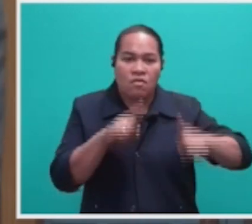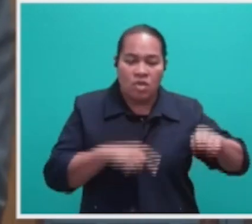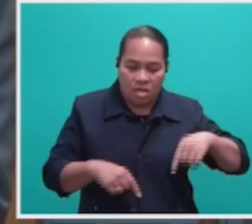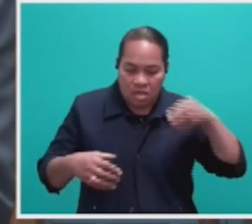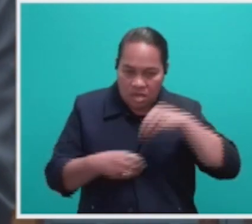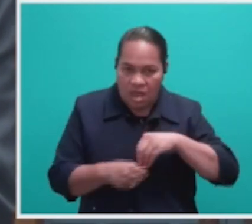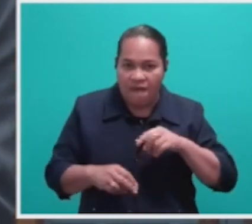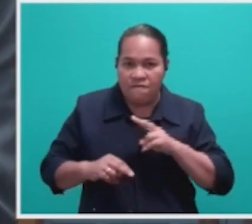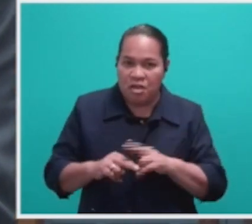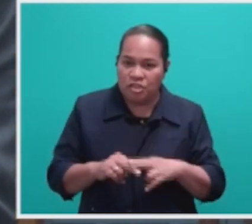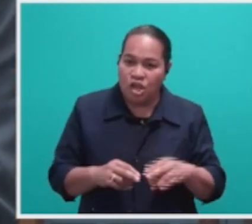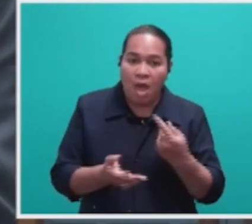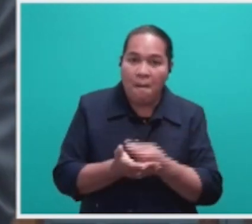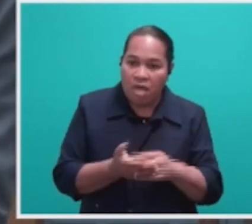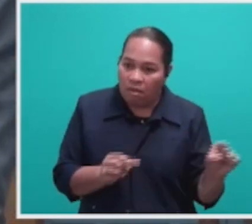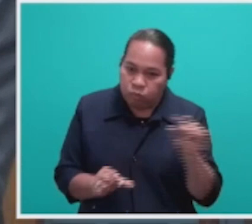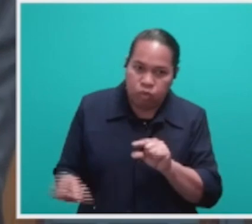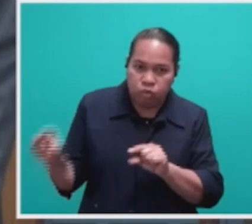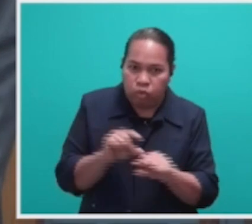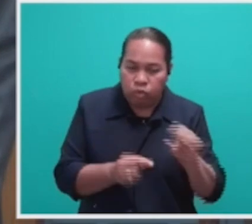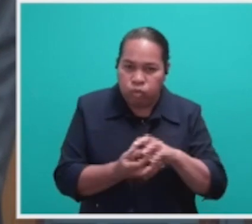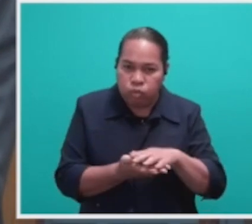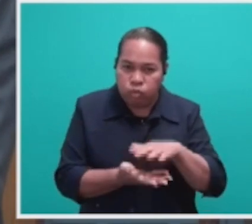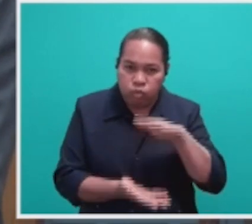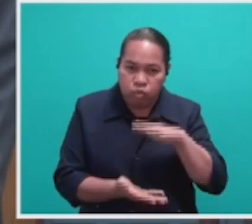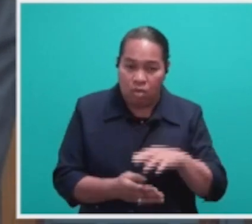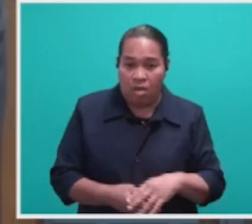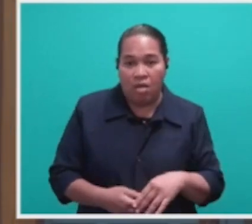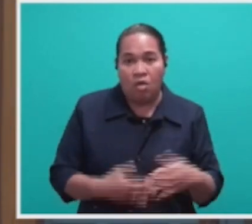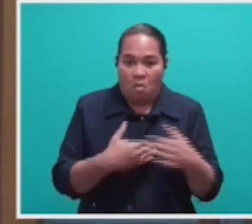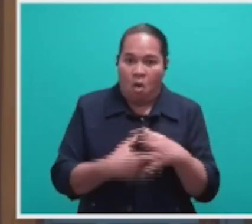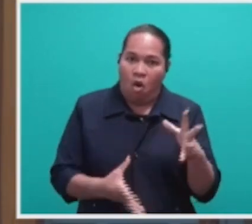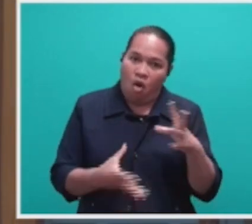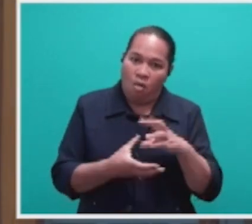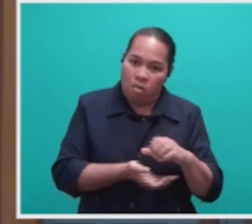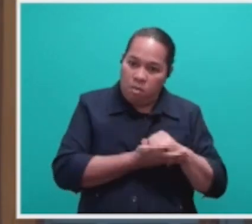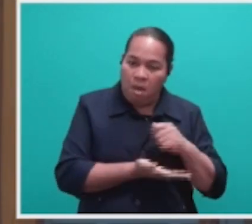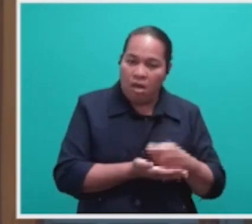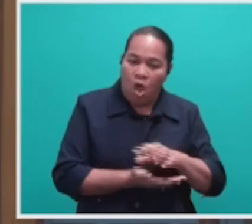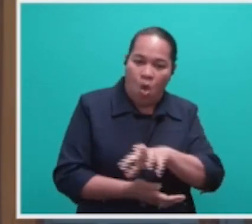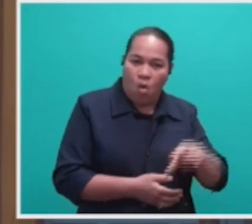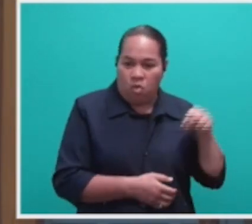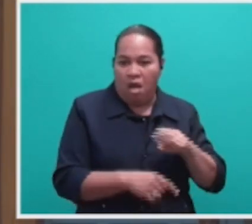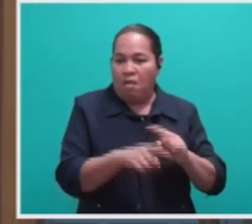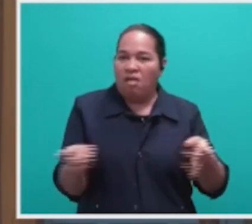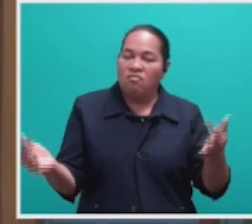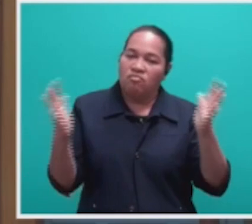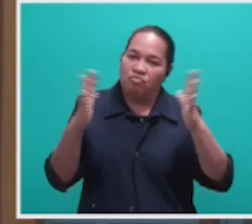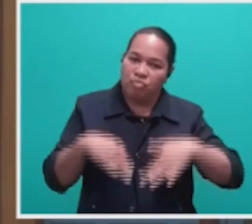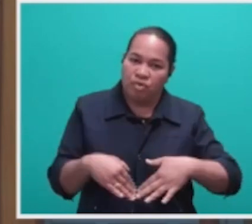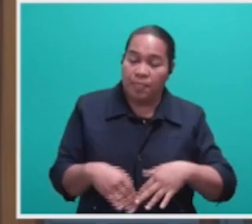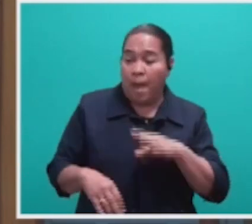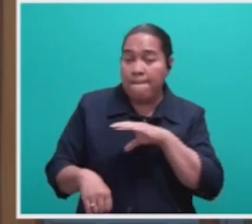Fiji. In response, the Fiji Police Force also established a task force in each division to